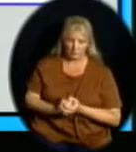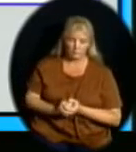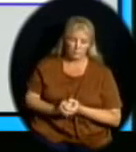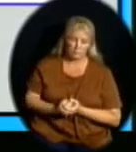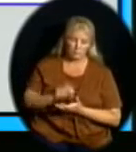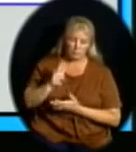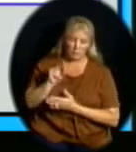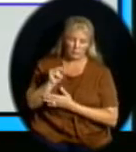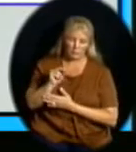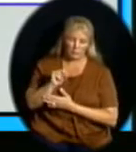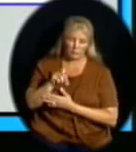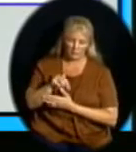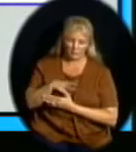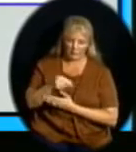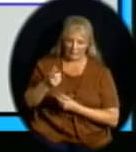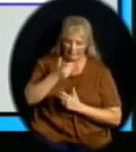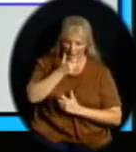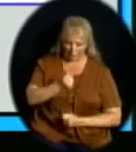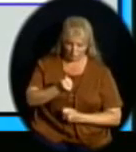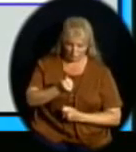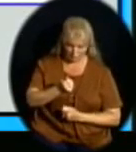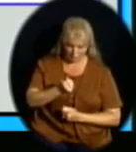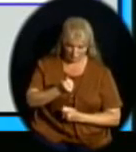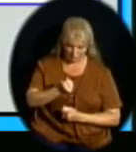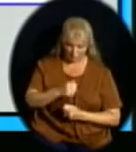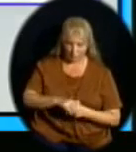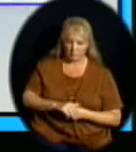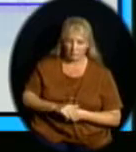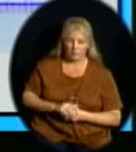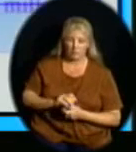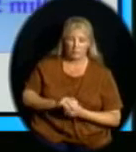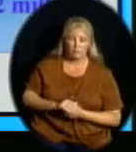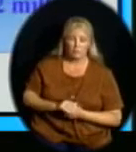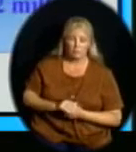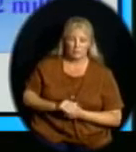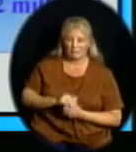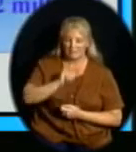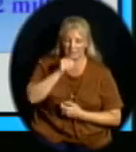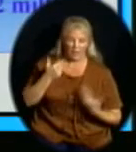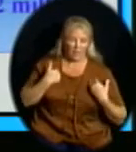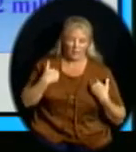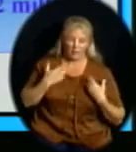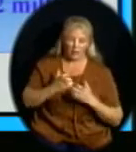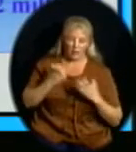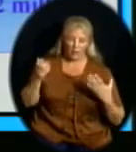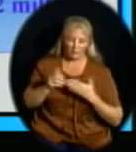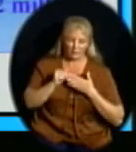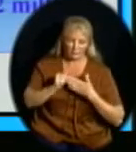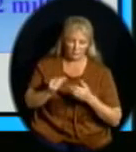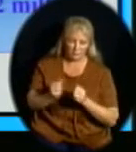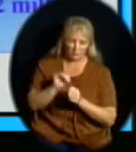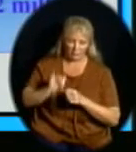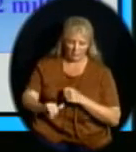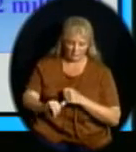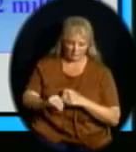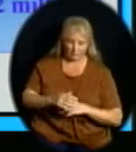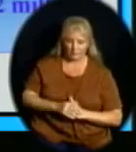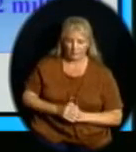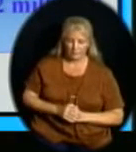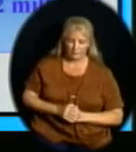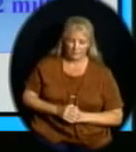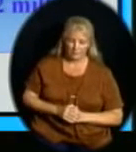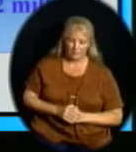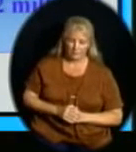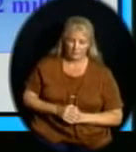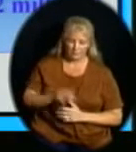were developed to meet the needs of those particular funds, and there's not a lot of flexibility there. In the long run, essentially what it ended up